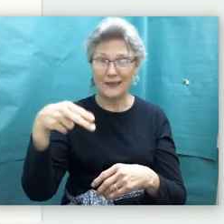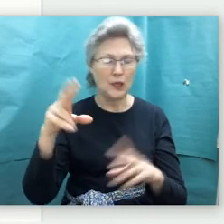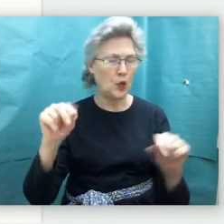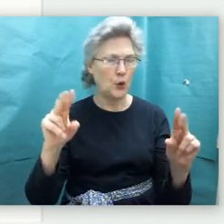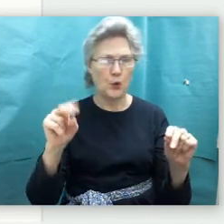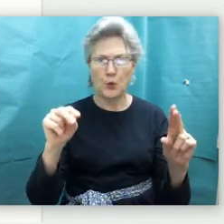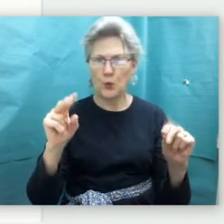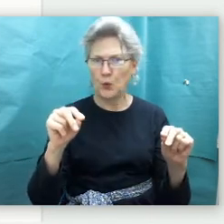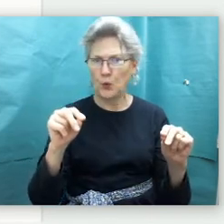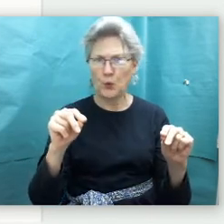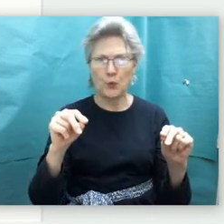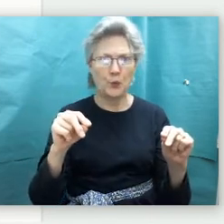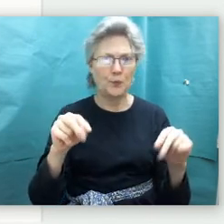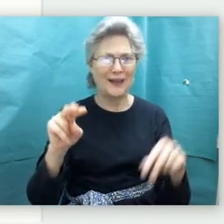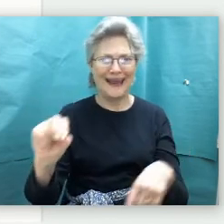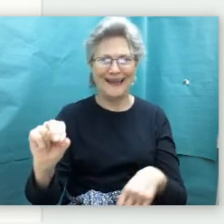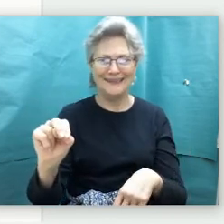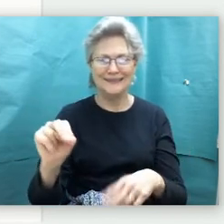don't, so we're gonna put that n in there.